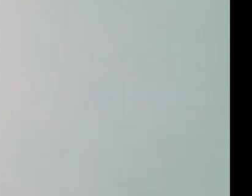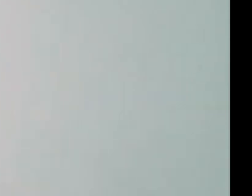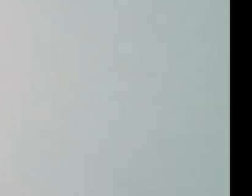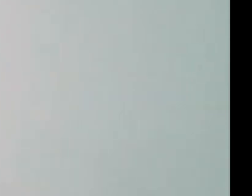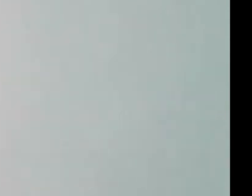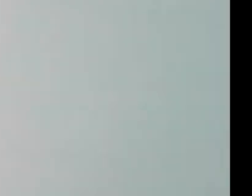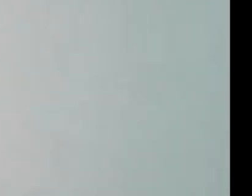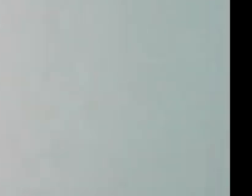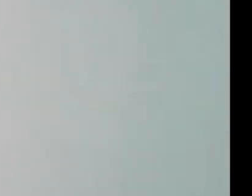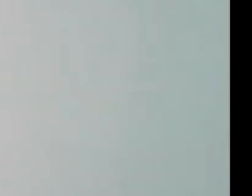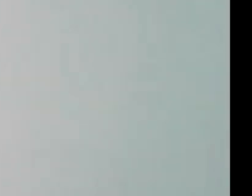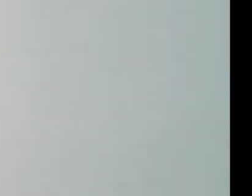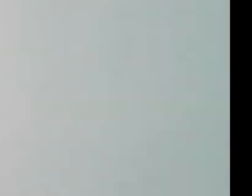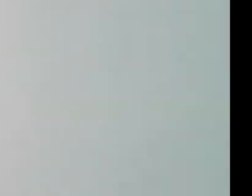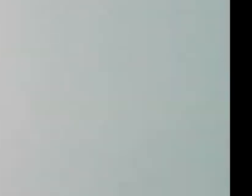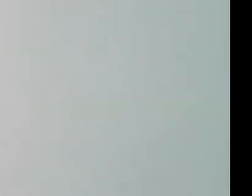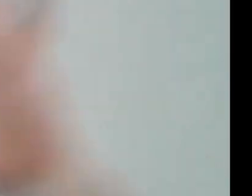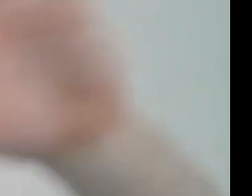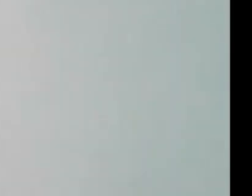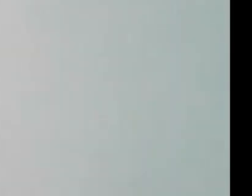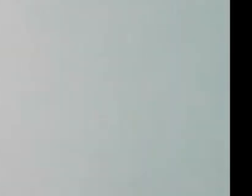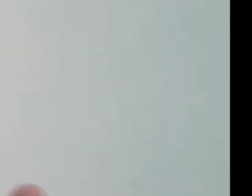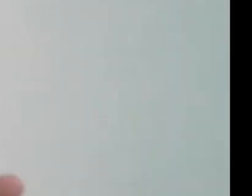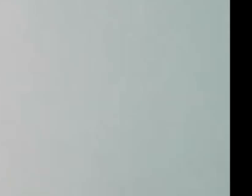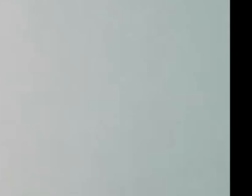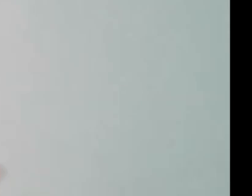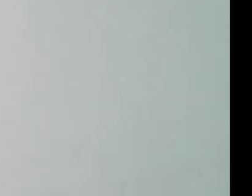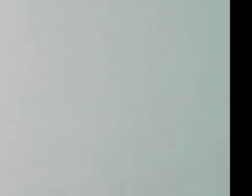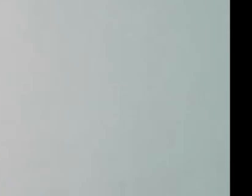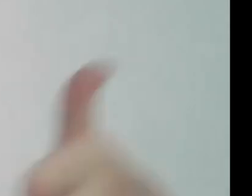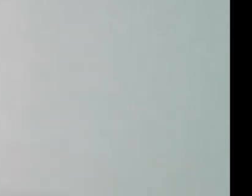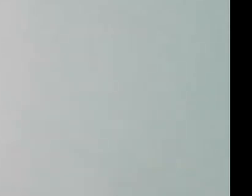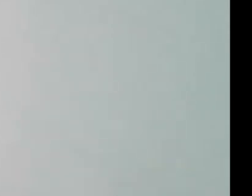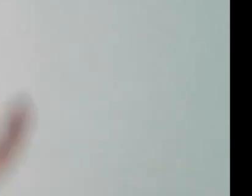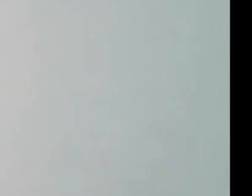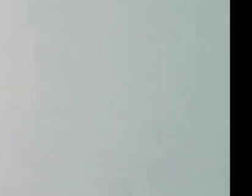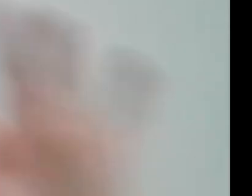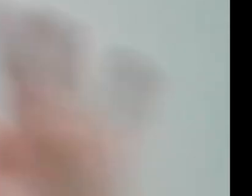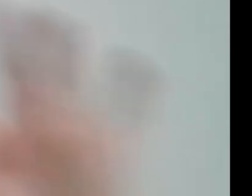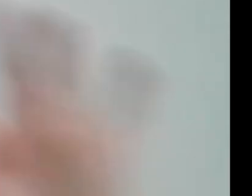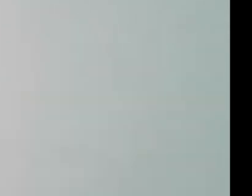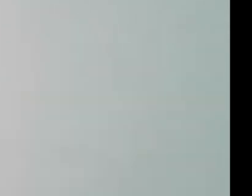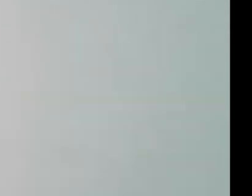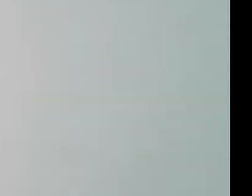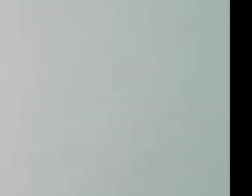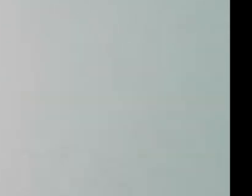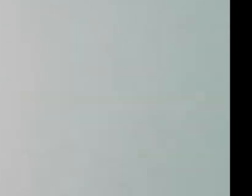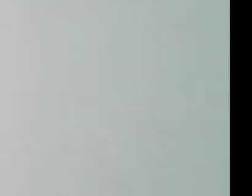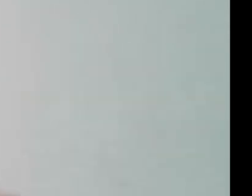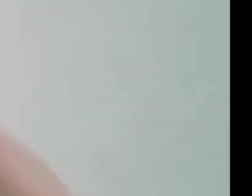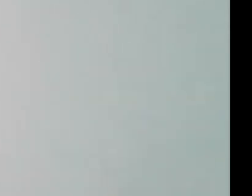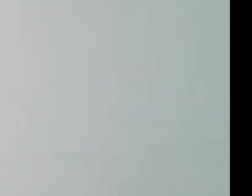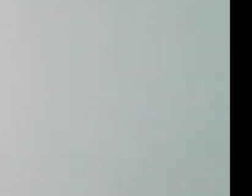social society. It is important to have this work joint in order to have a better